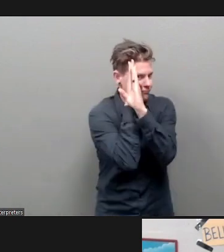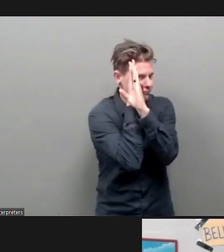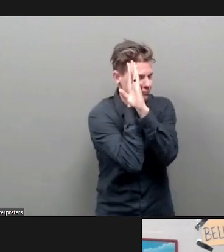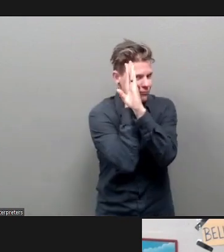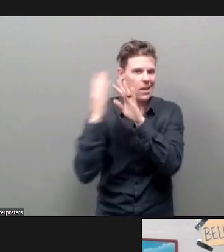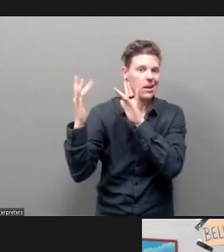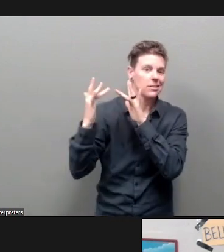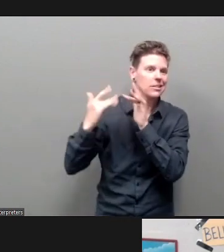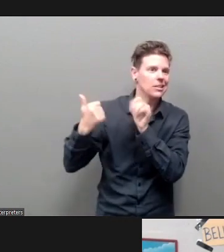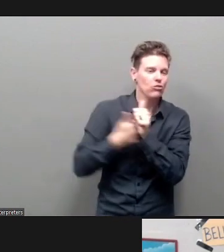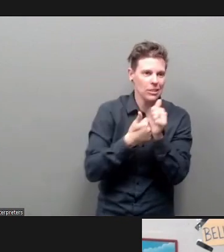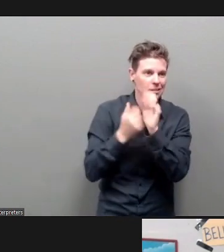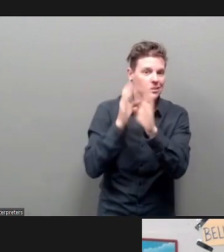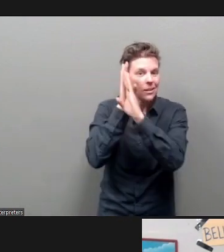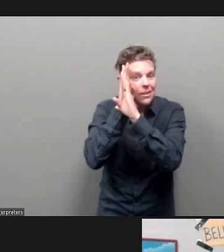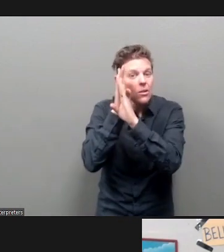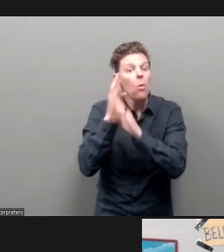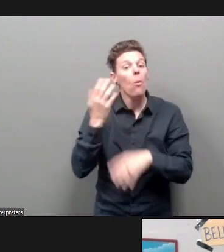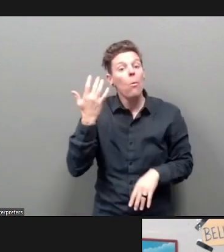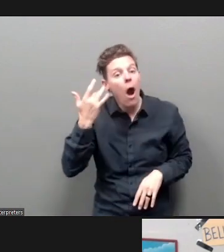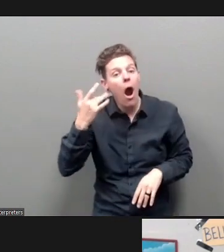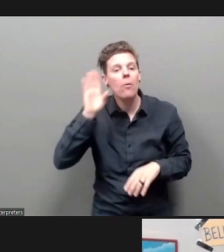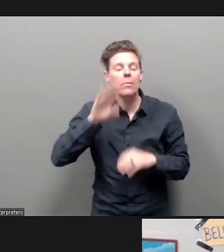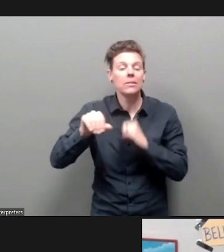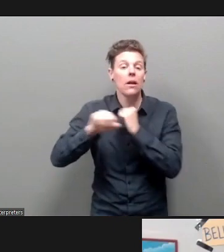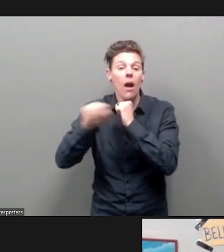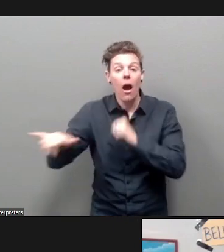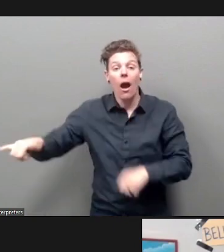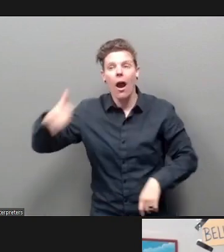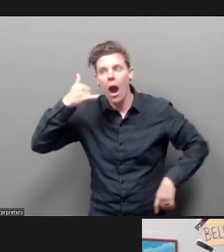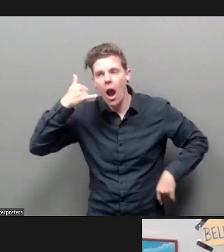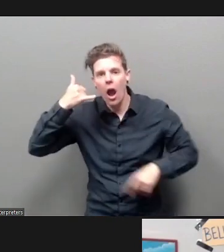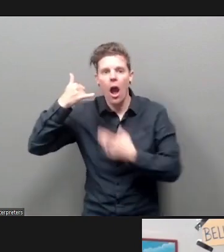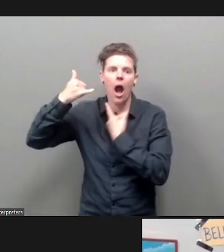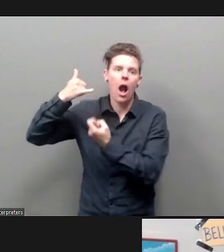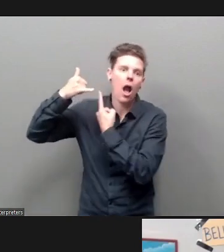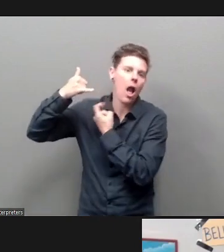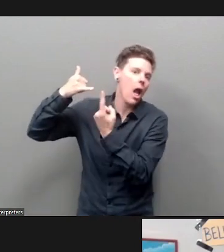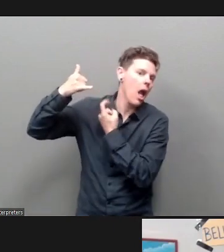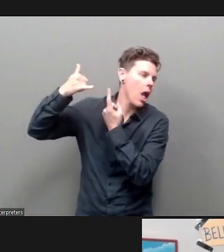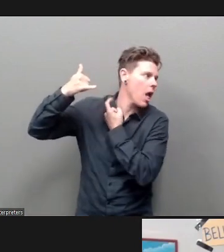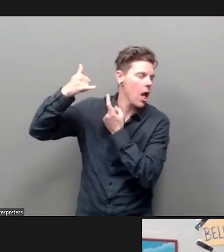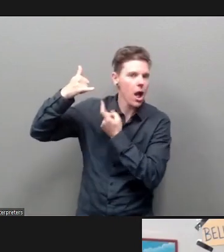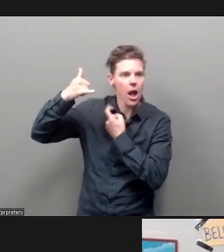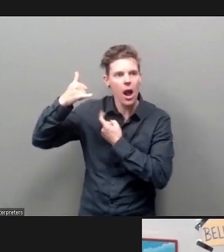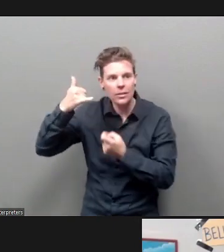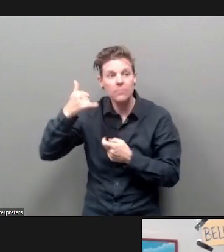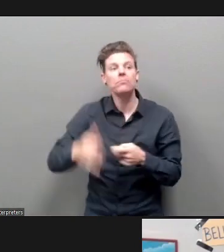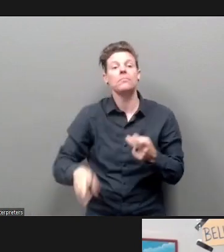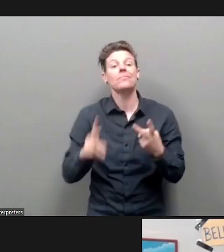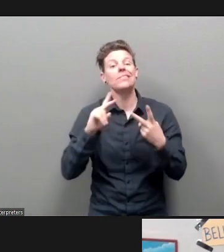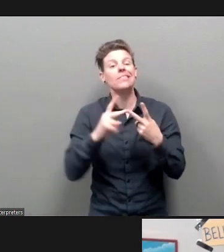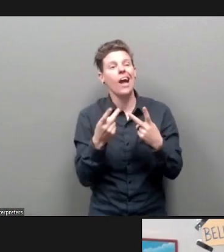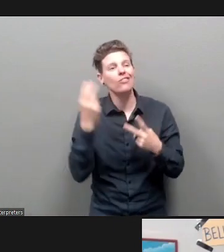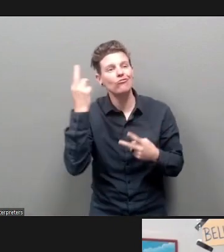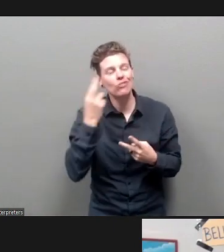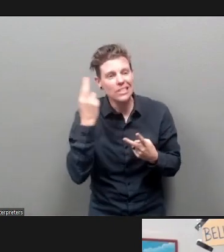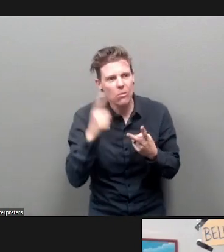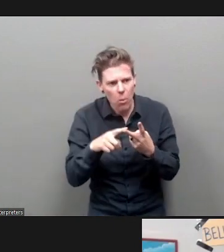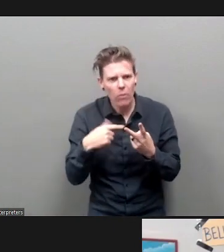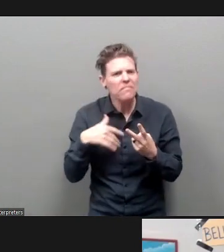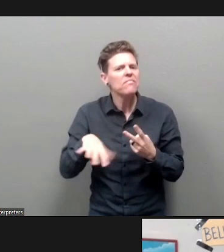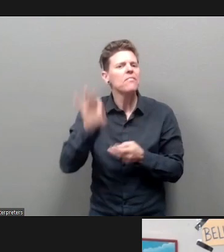process. I mean, it takes an hour to go through all these questions. Two, what we're finding is pretty much everybody is